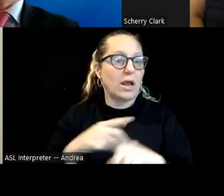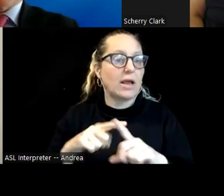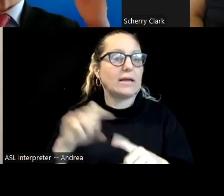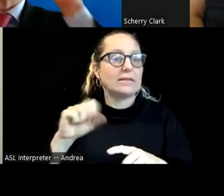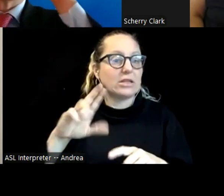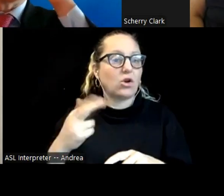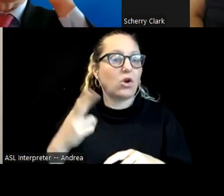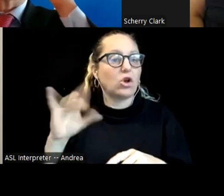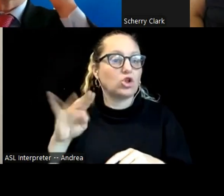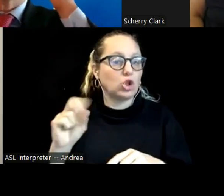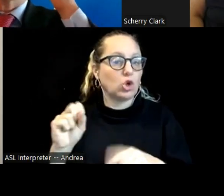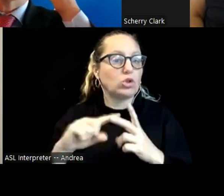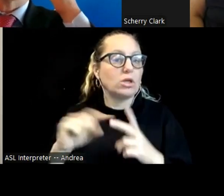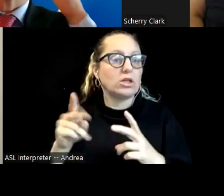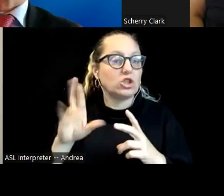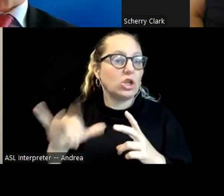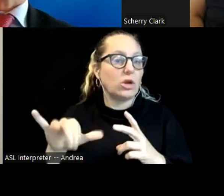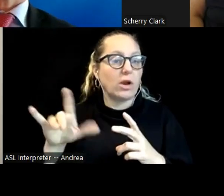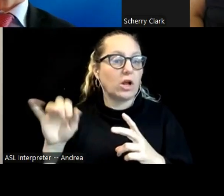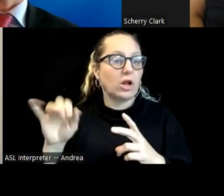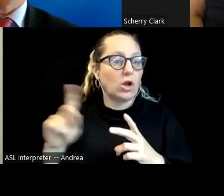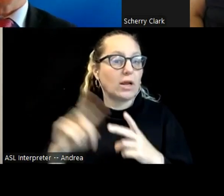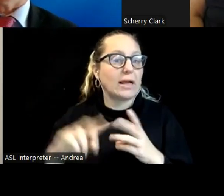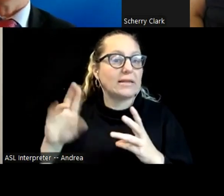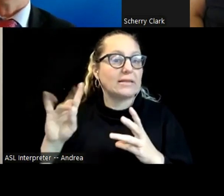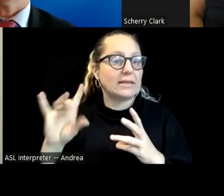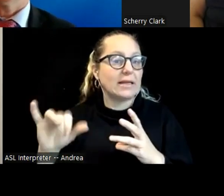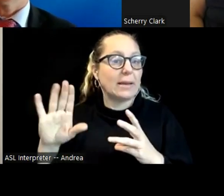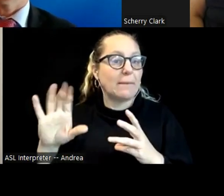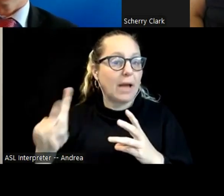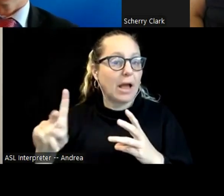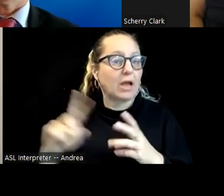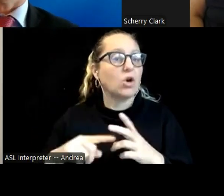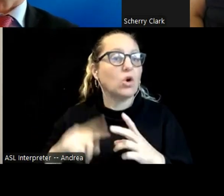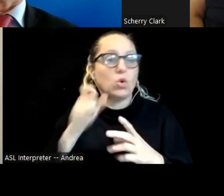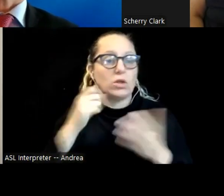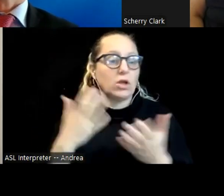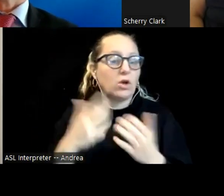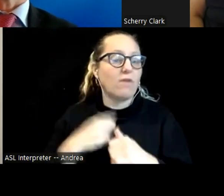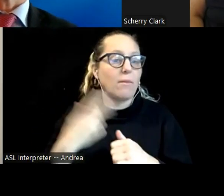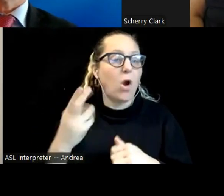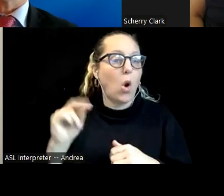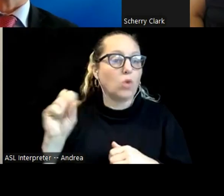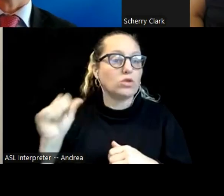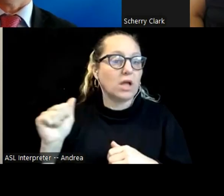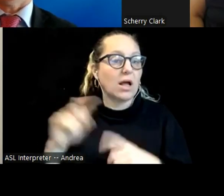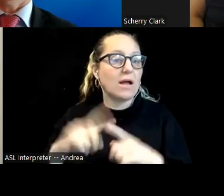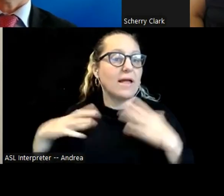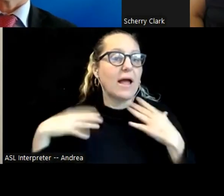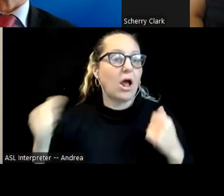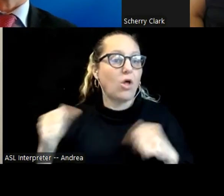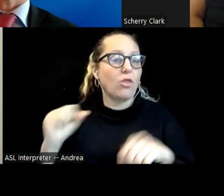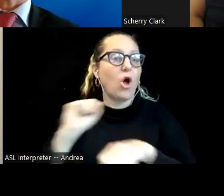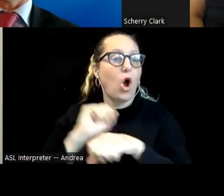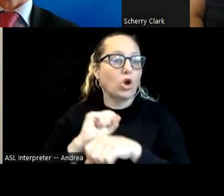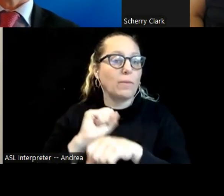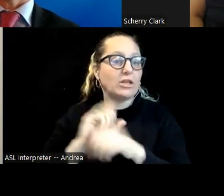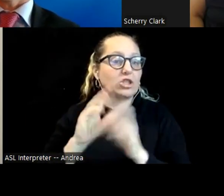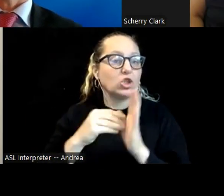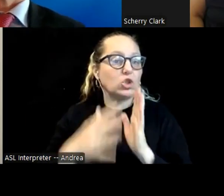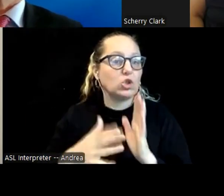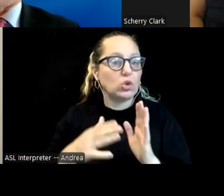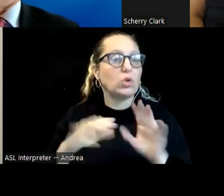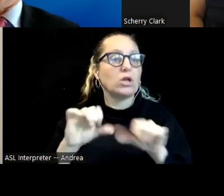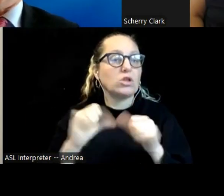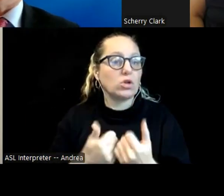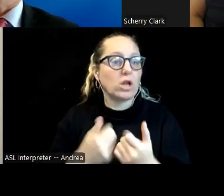Clark, and Cindy Beck, who is here from HOSA, the Health Occupation Student Association, and she will explain